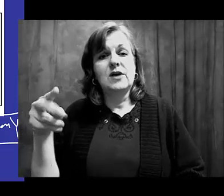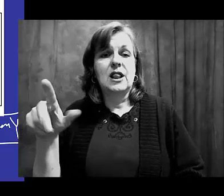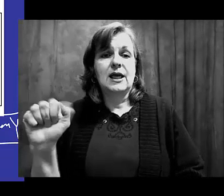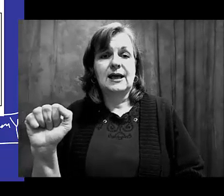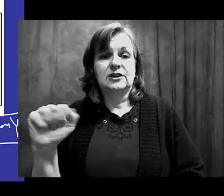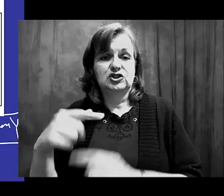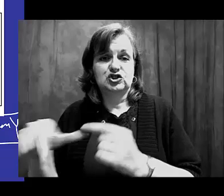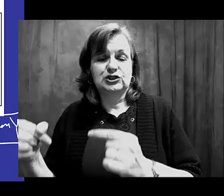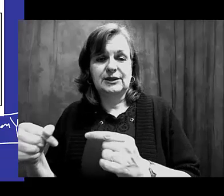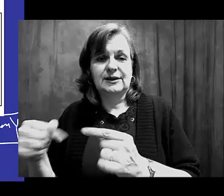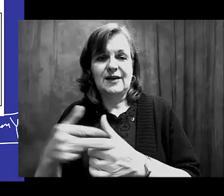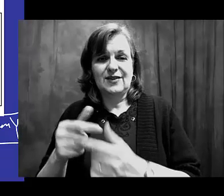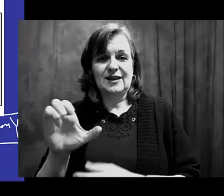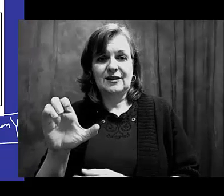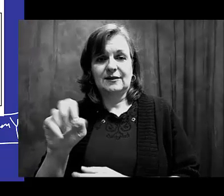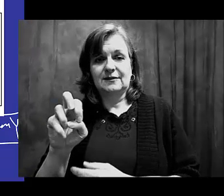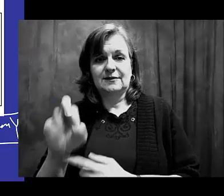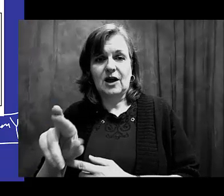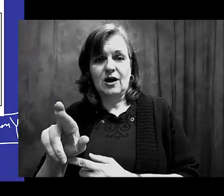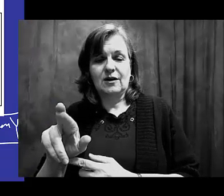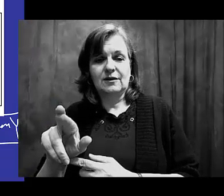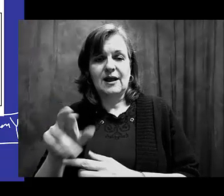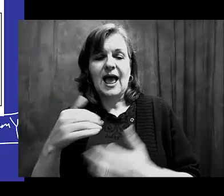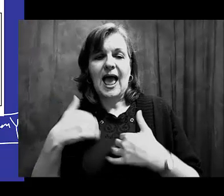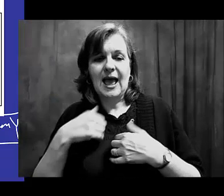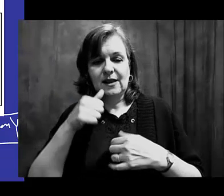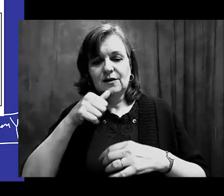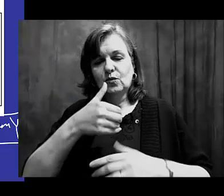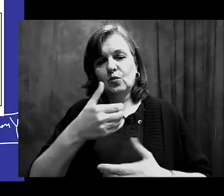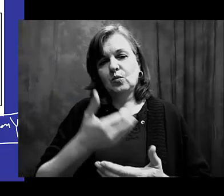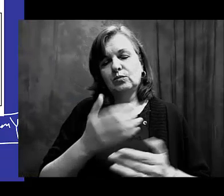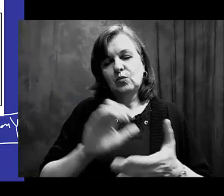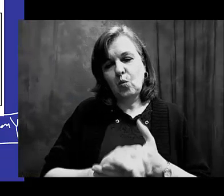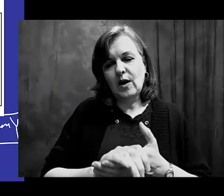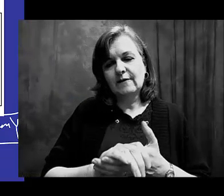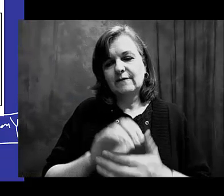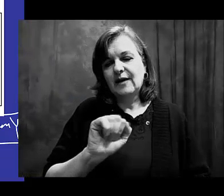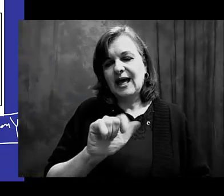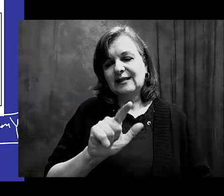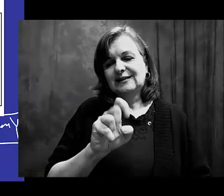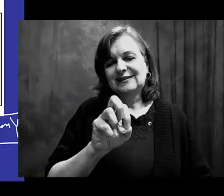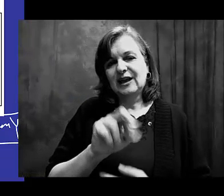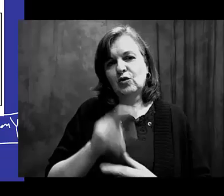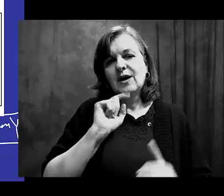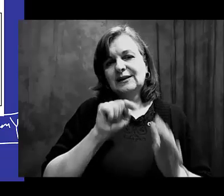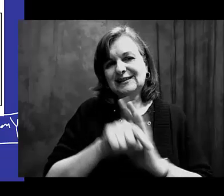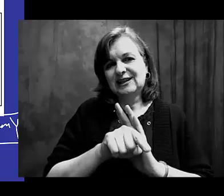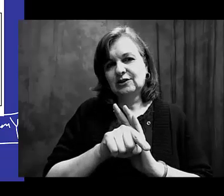Nicholas actually had Alexandra killed. Be careful with your genetics.